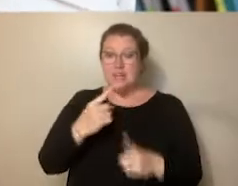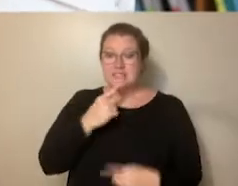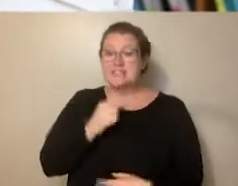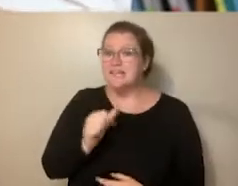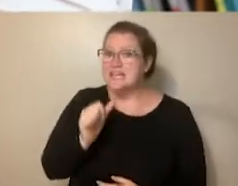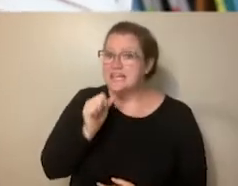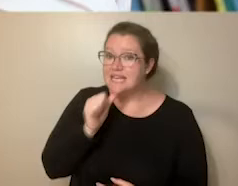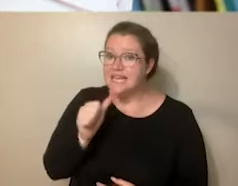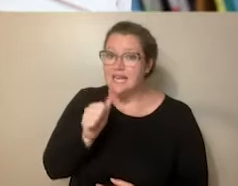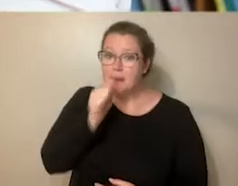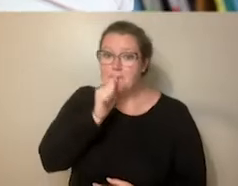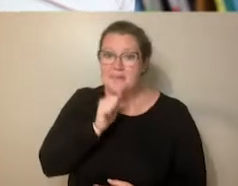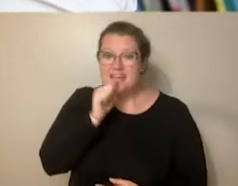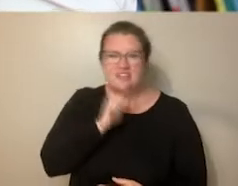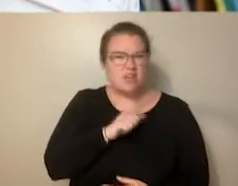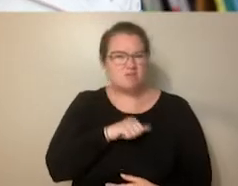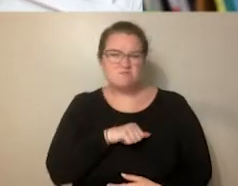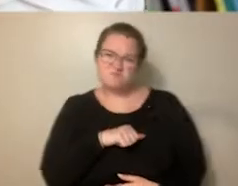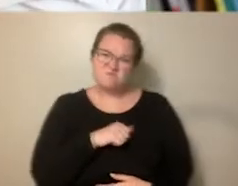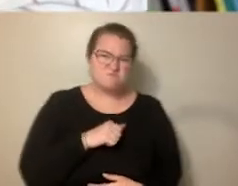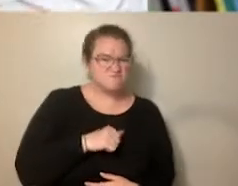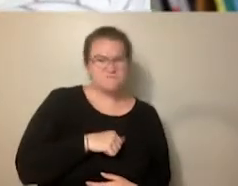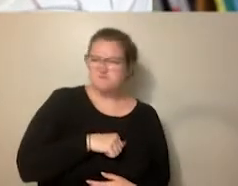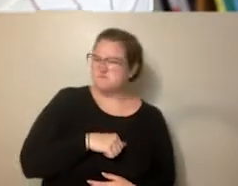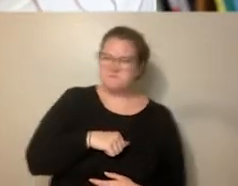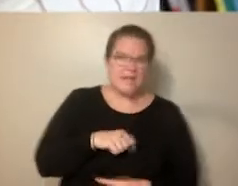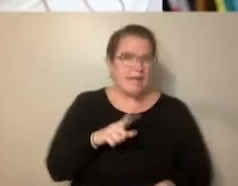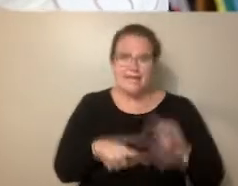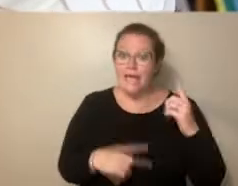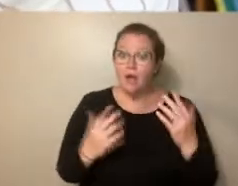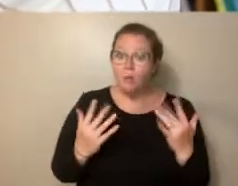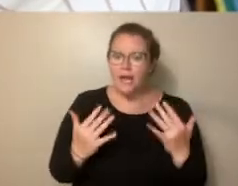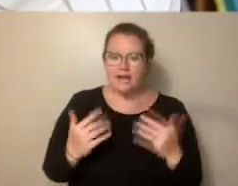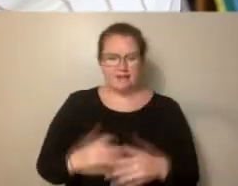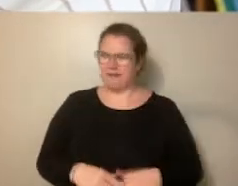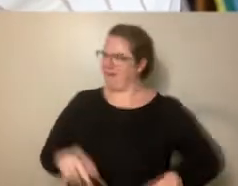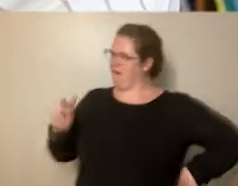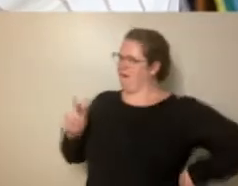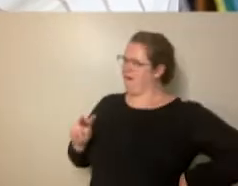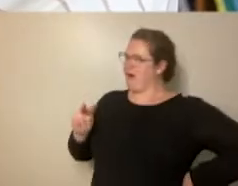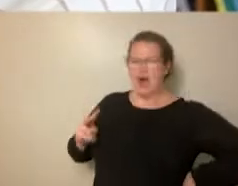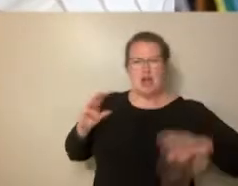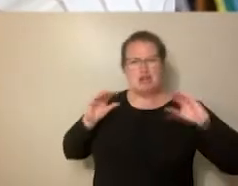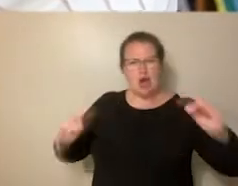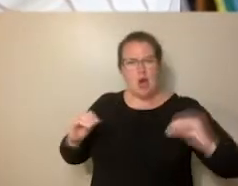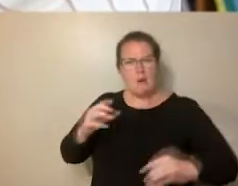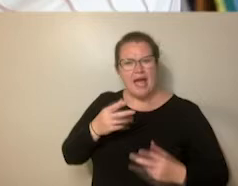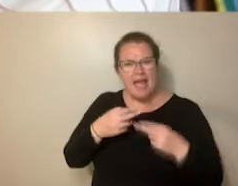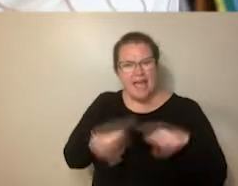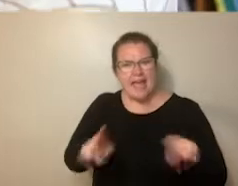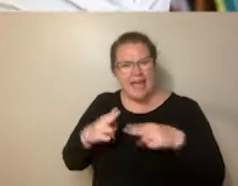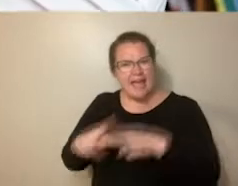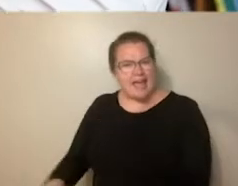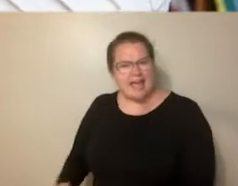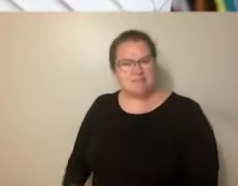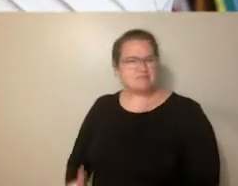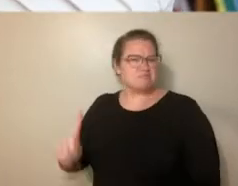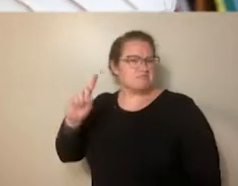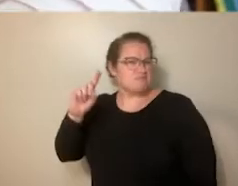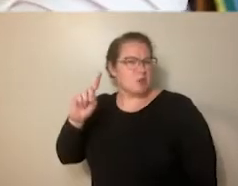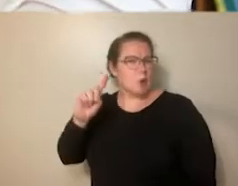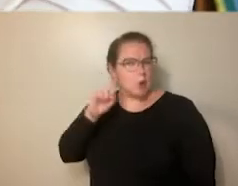that means that they can't wait any longer for the blankets. No eggs, cried Farmer Brown. In the background, he heard